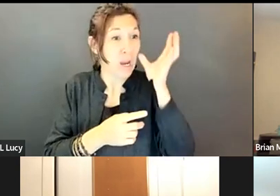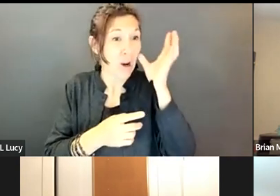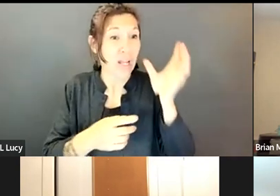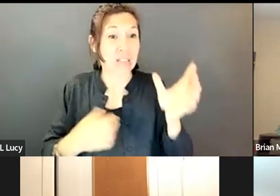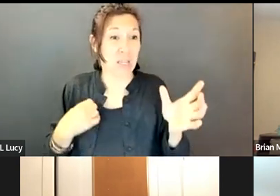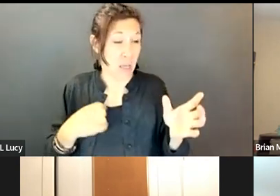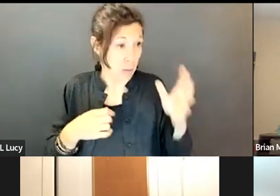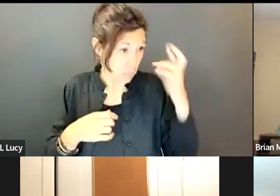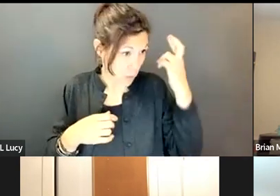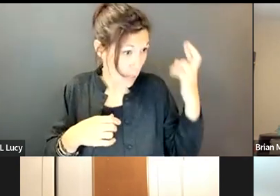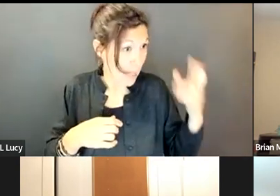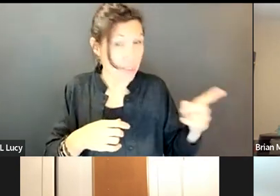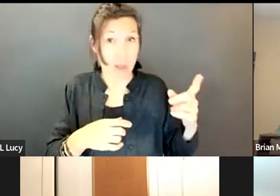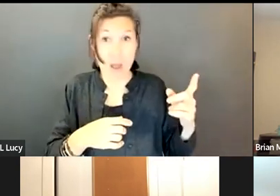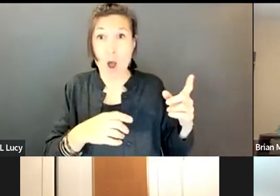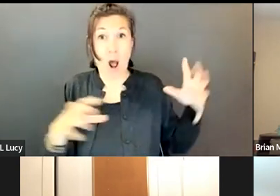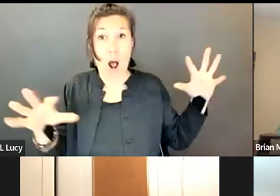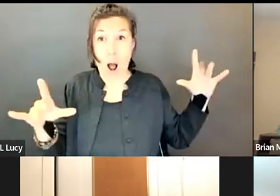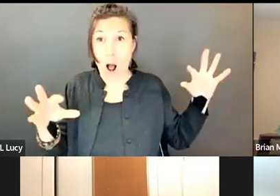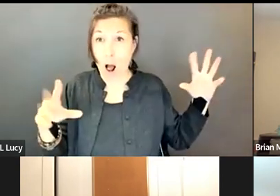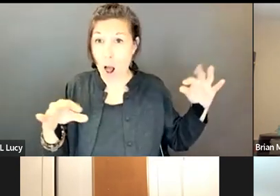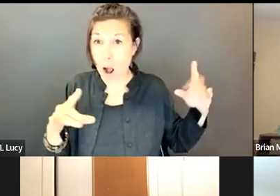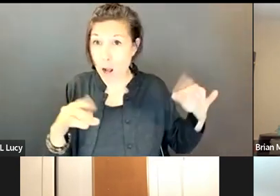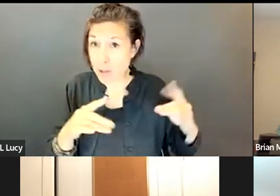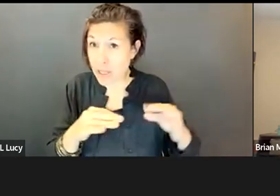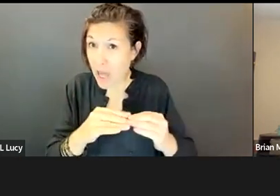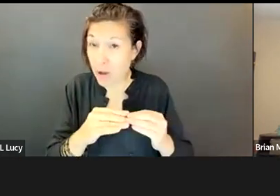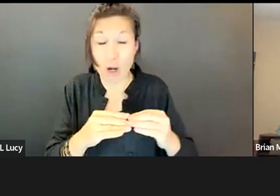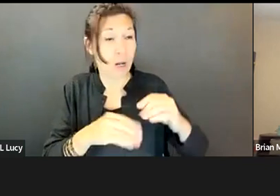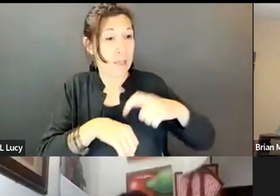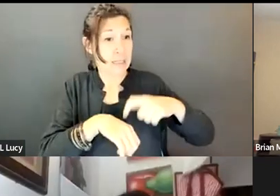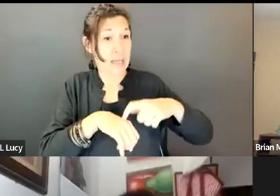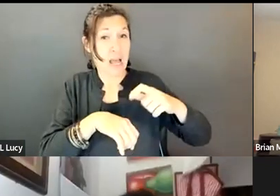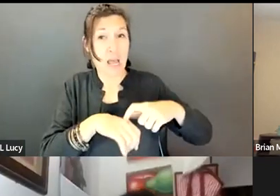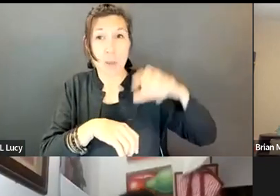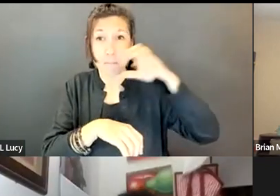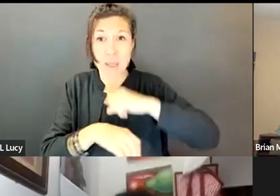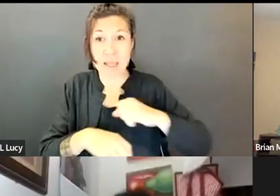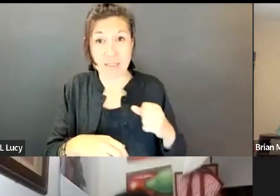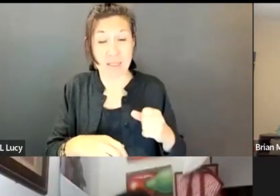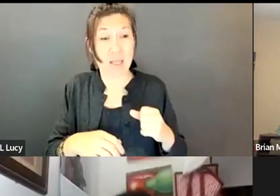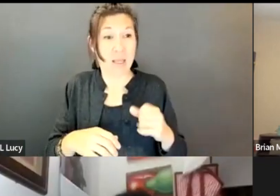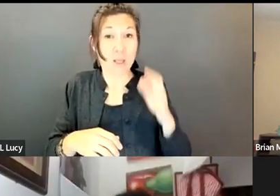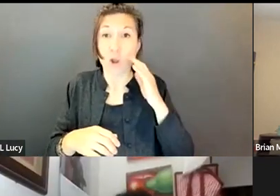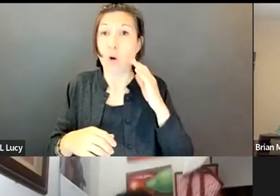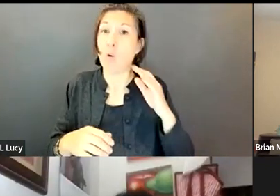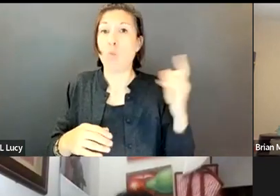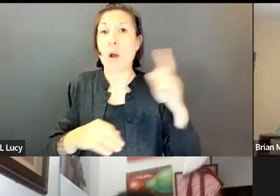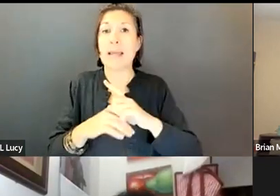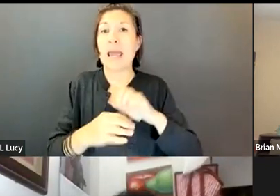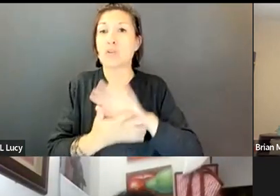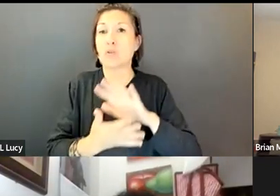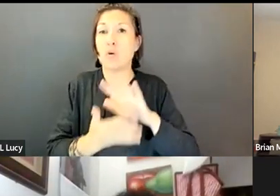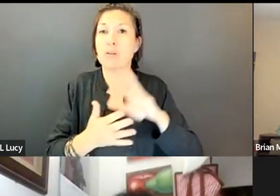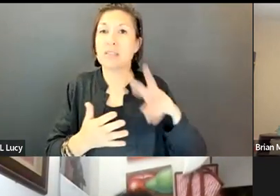they were thinking about six and a half hours of instruction times you know 300 minutes of instruction right